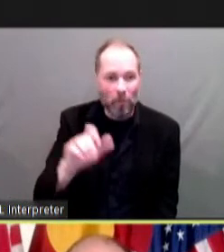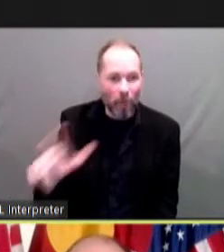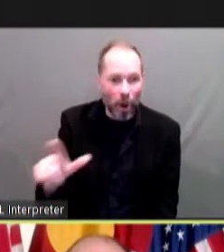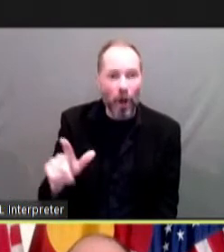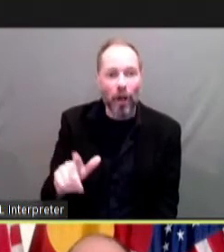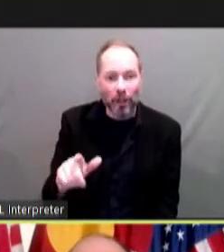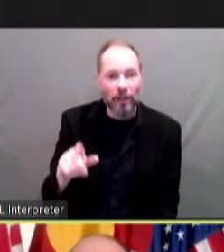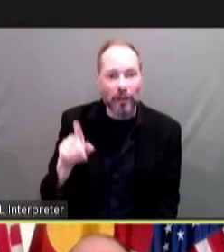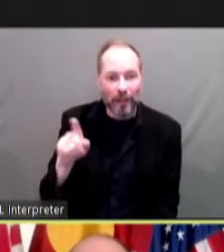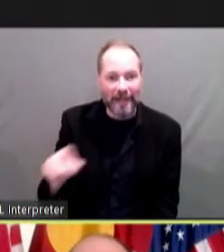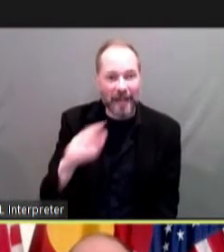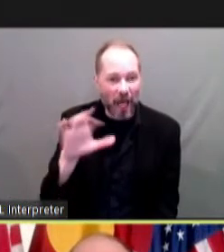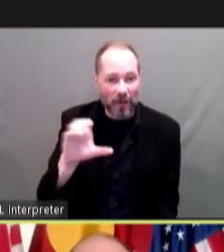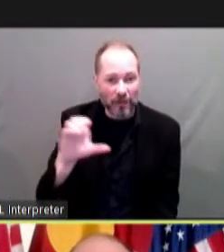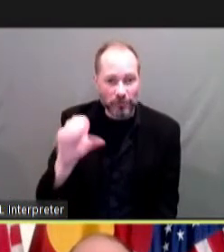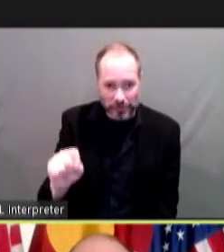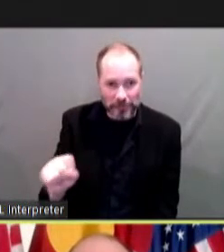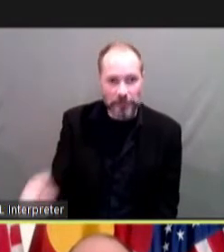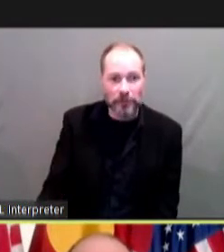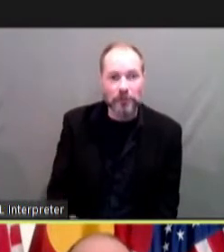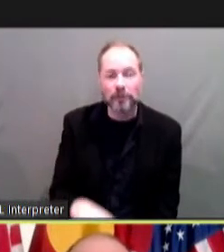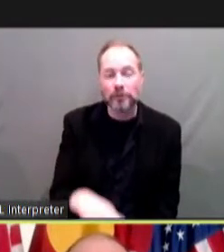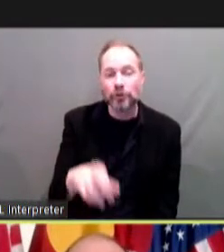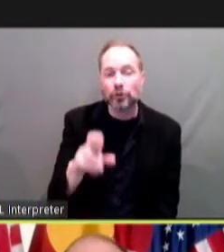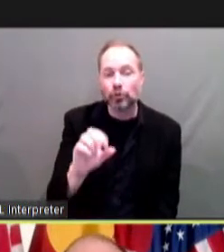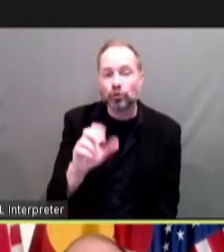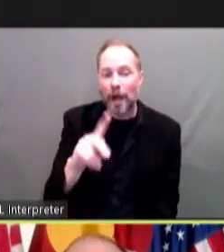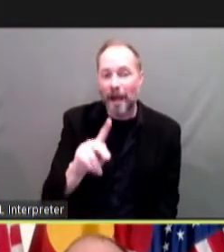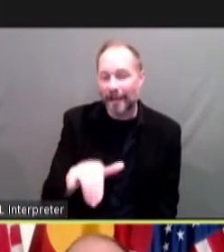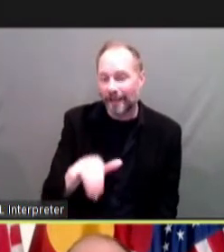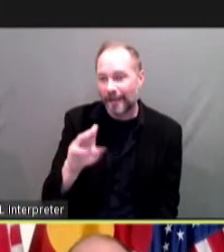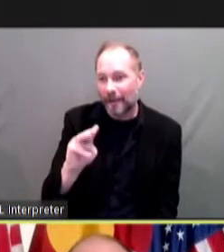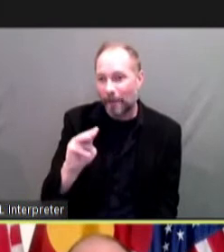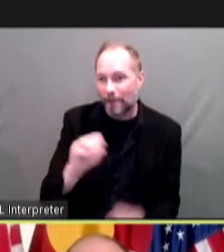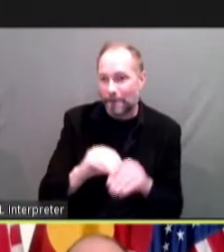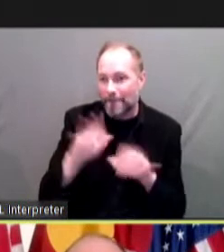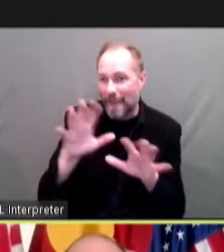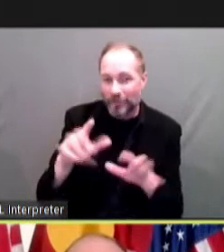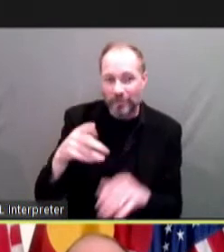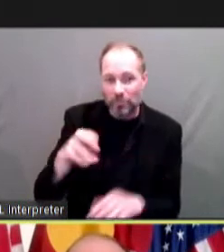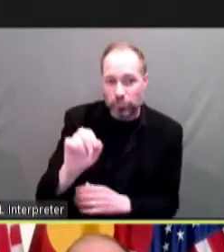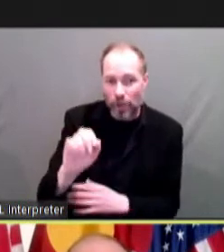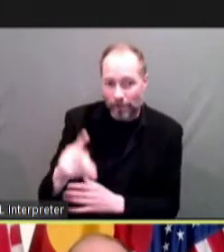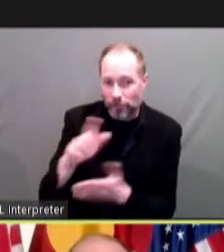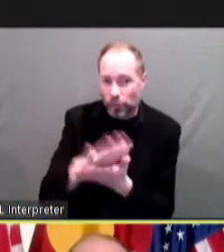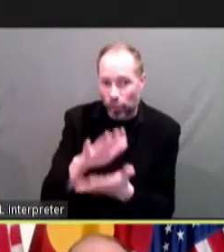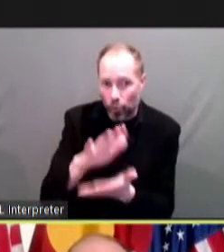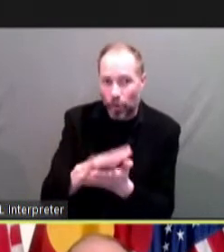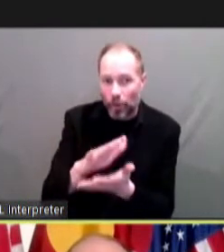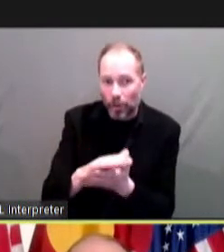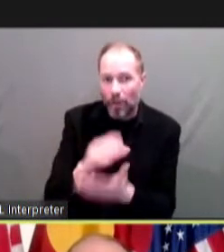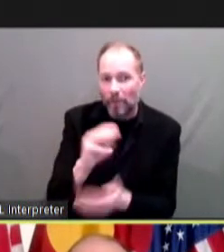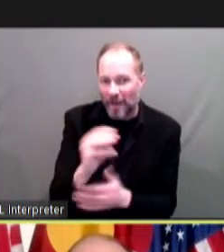a.m. to 6 p.m. Rocky Mountain Prep on 3752 Tennyson Street, Denver, Monday through Friday, 7 a.m. to